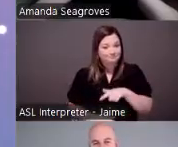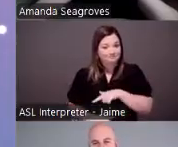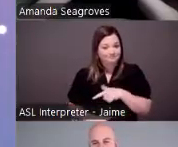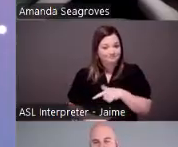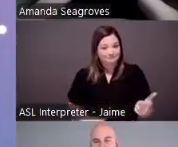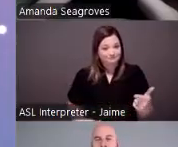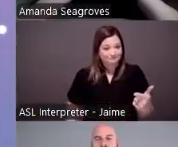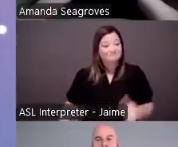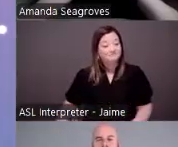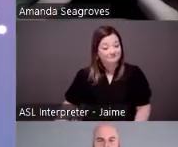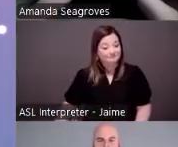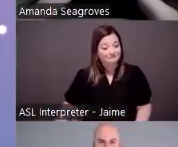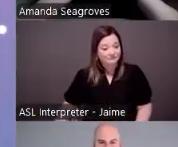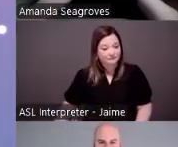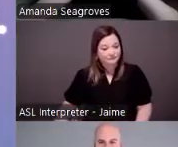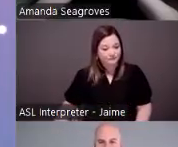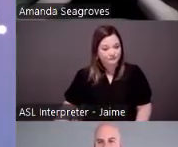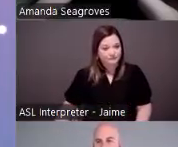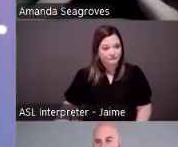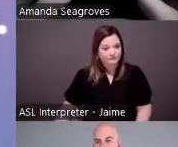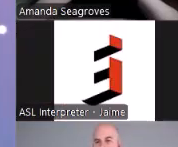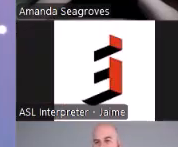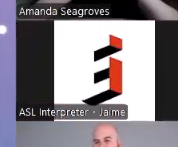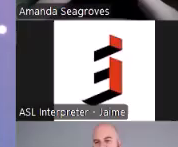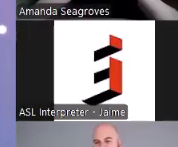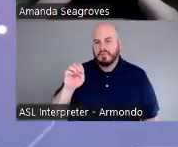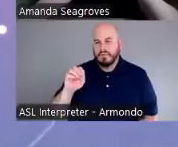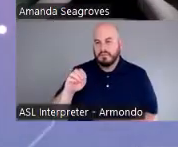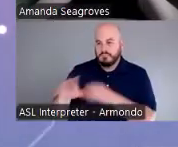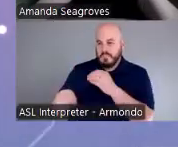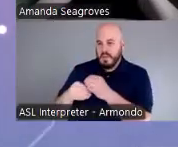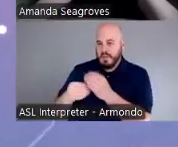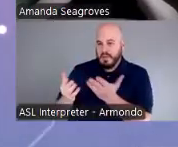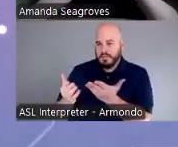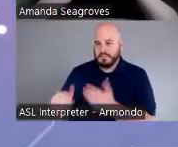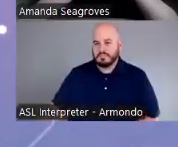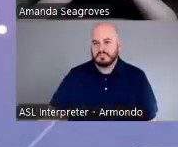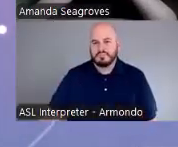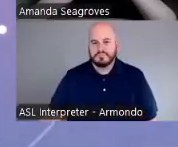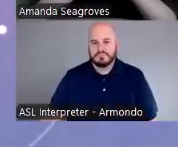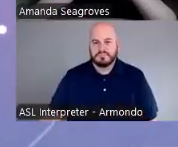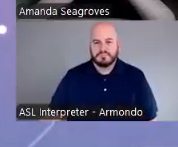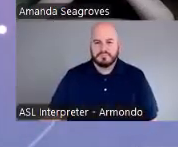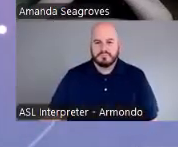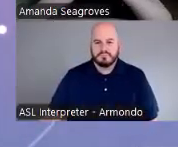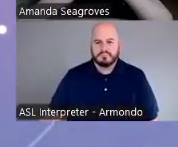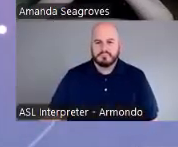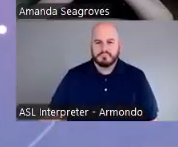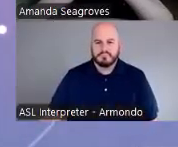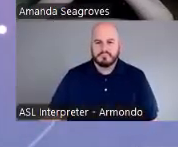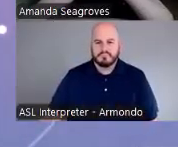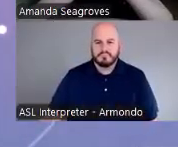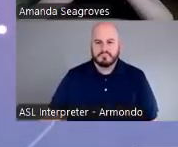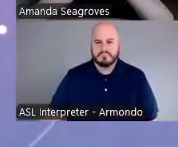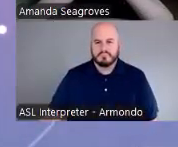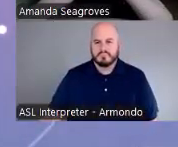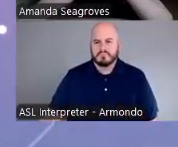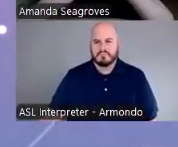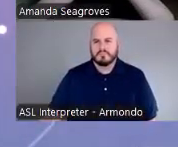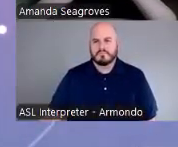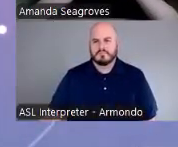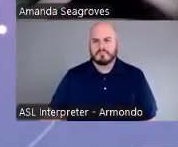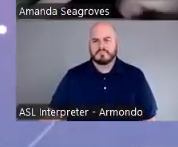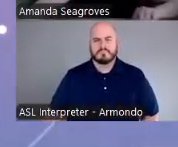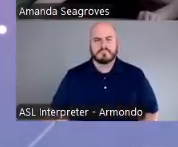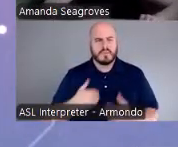Um, Charlie, do you have anything to add? I don't have a lot of